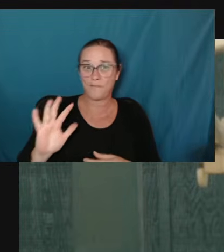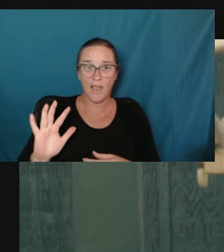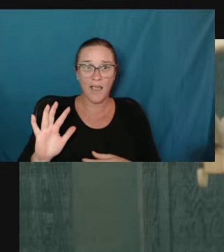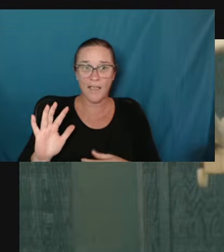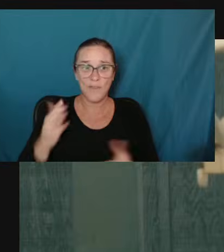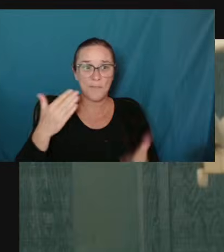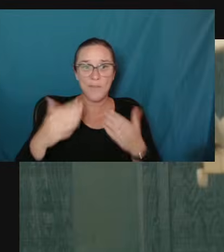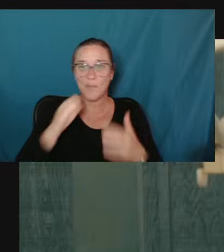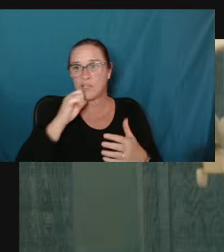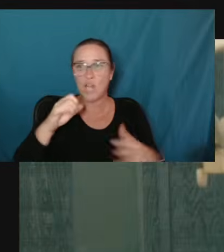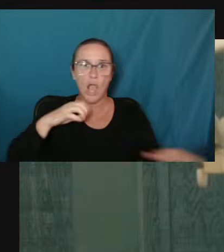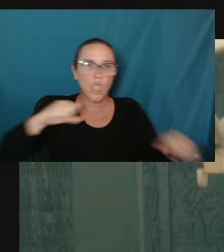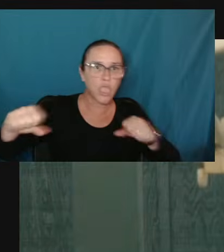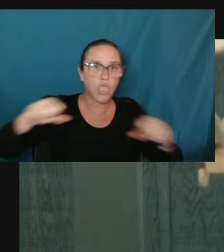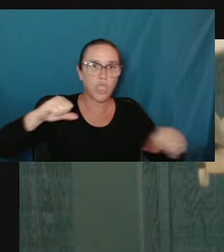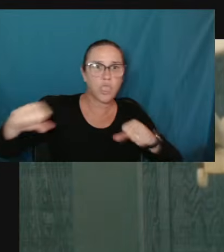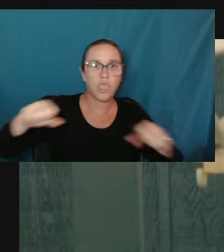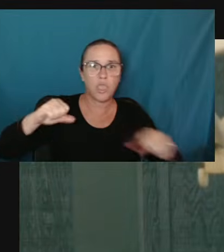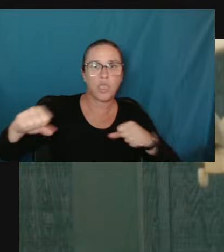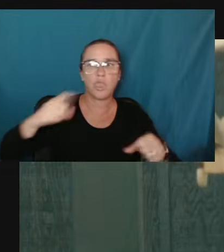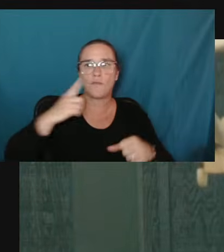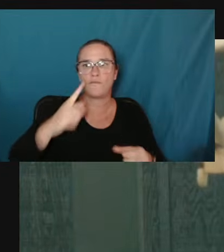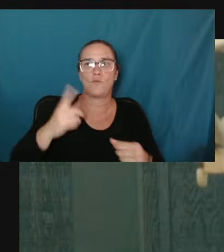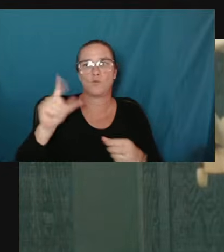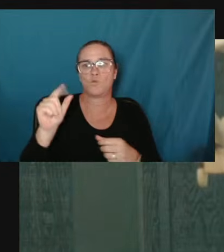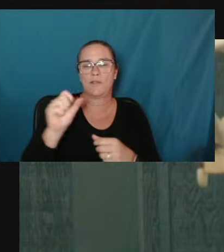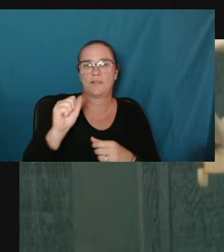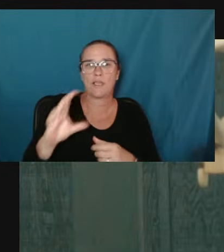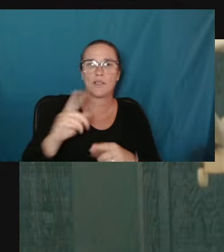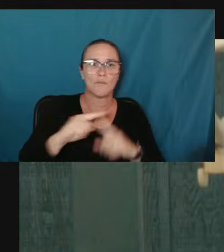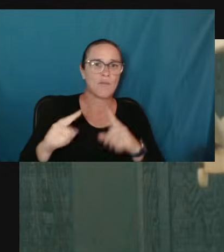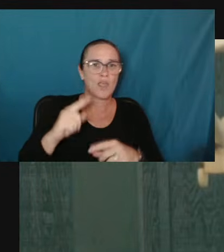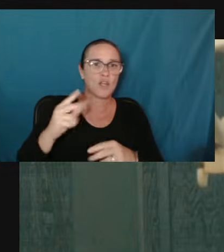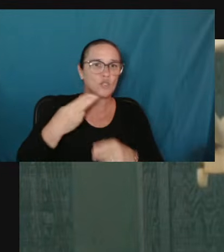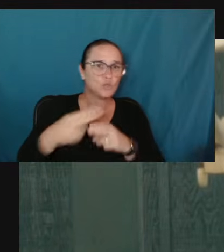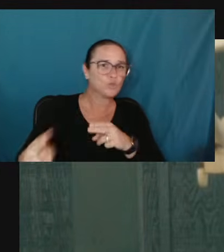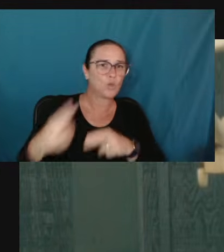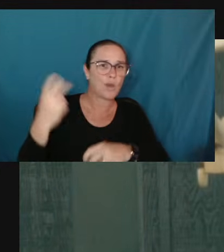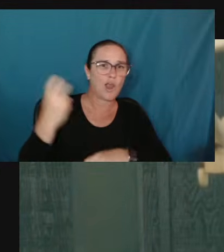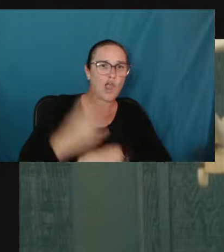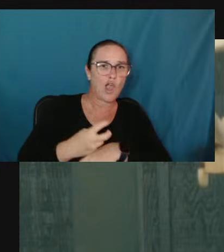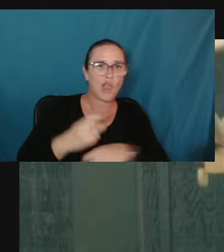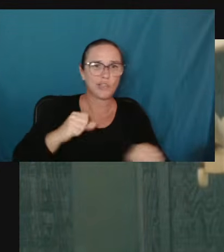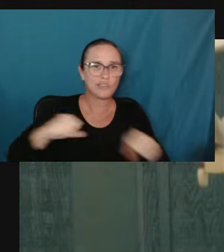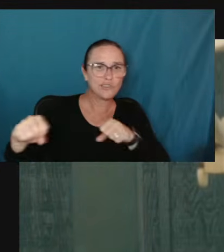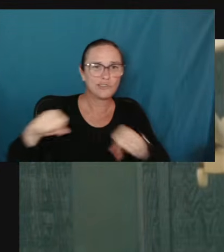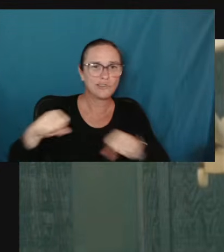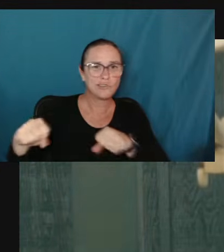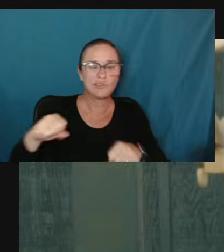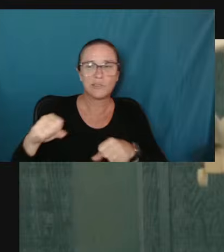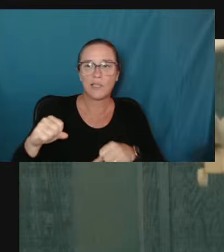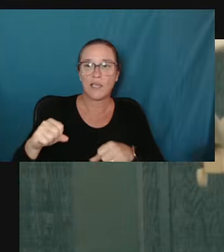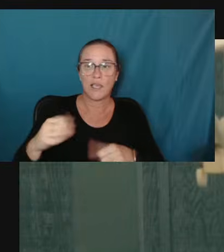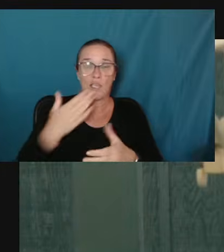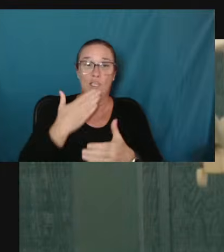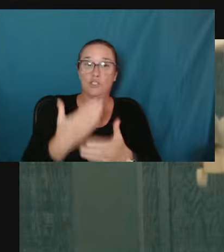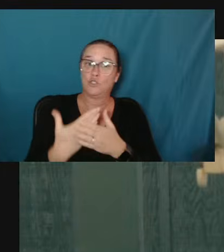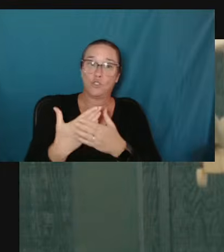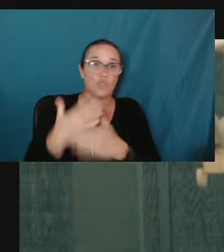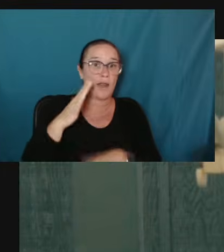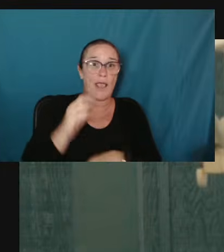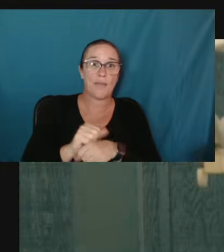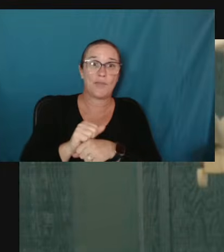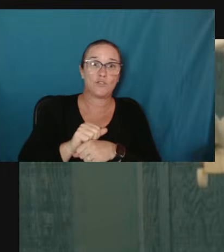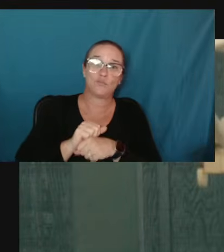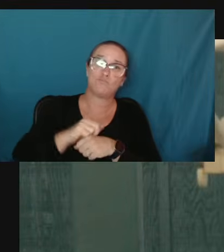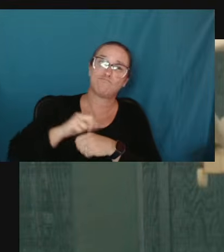for 20 seconds, it might only be 10, but if it's sharp, hard shaking, you know, it's good practice to run up that hill, get your steps in,